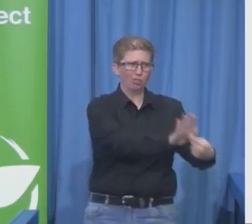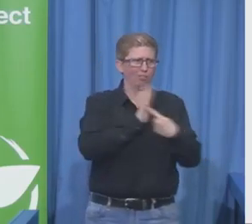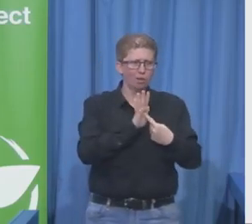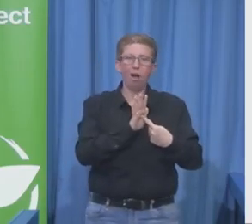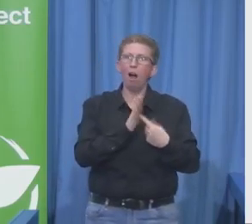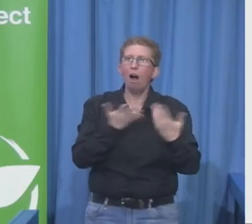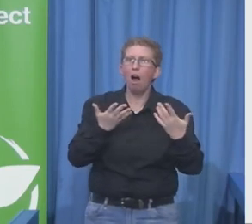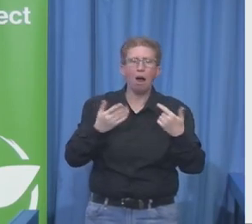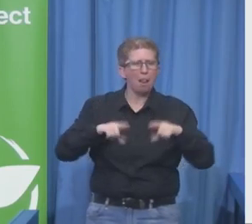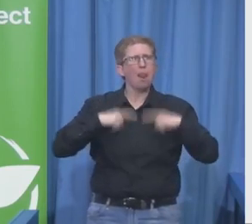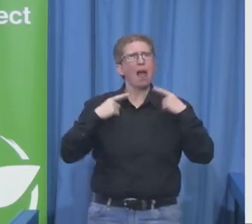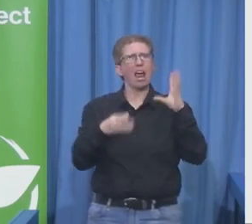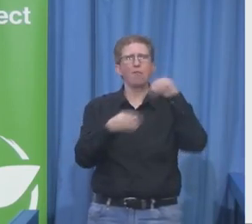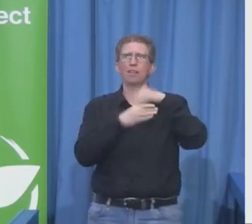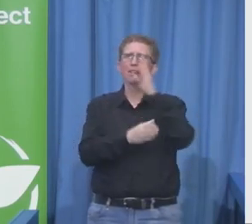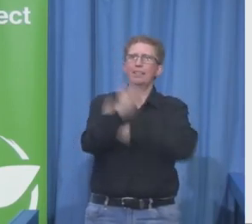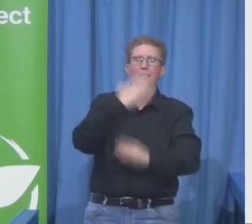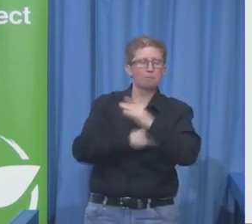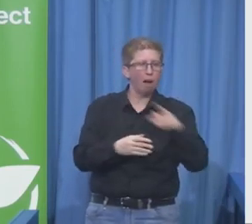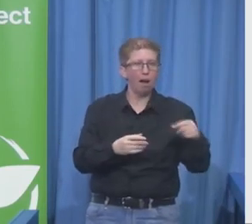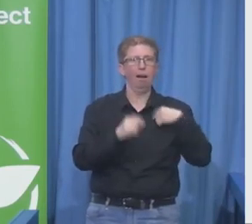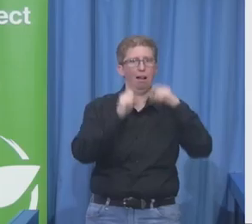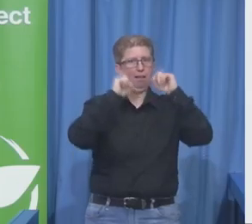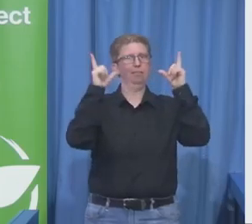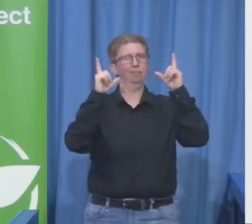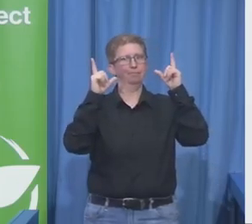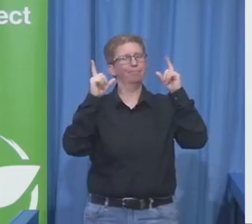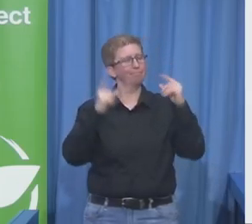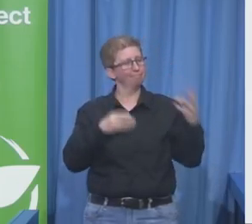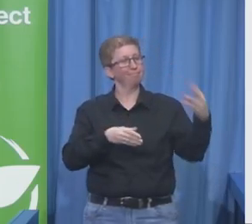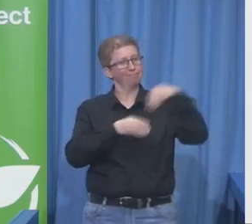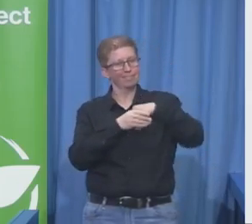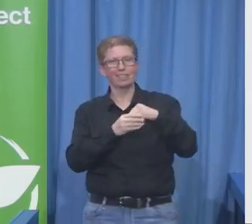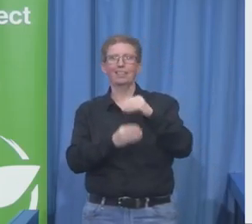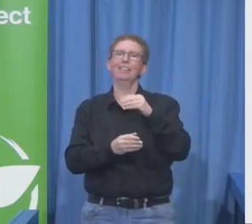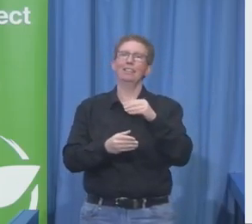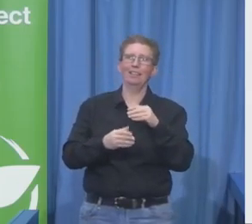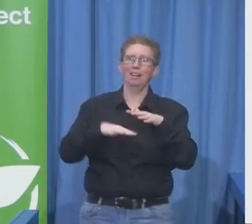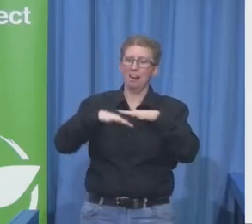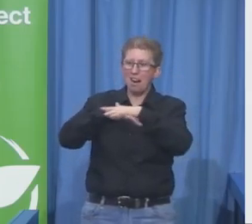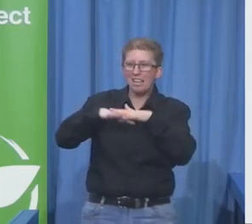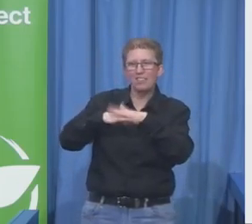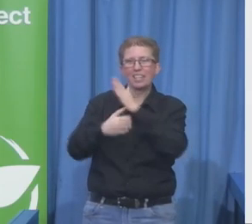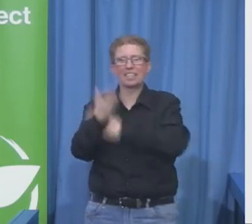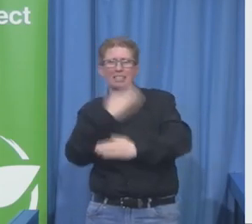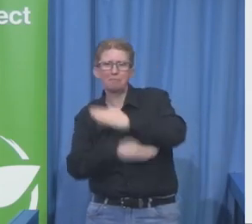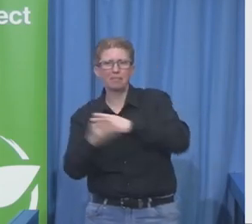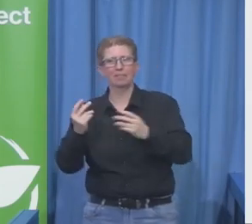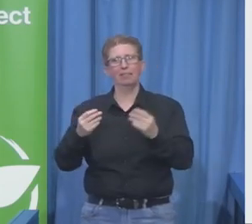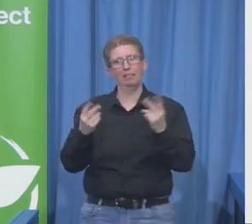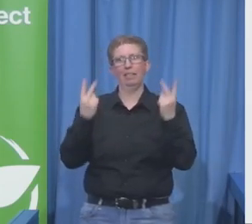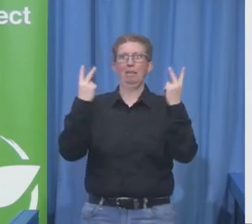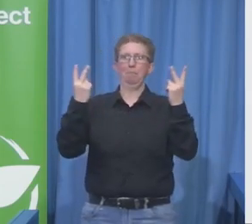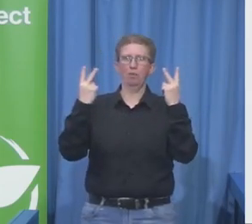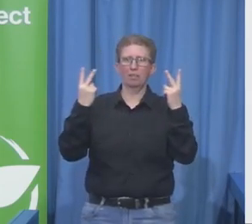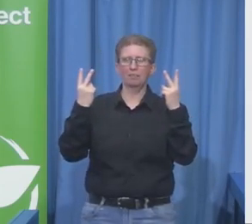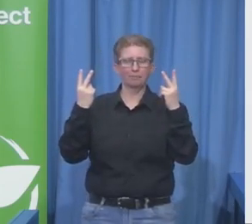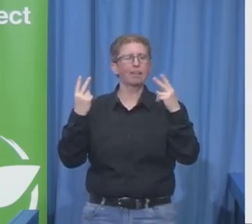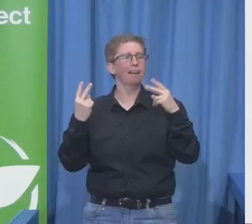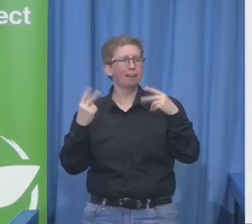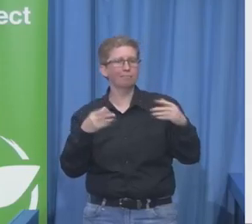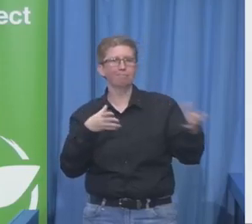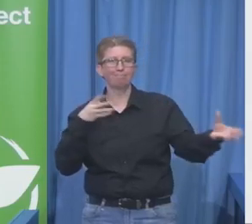work, people have become much more confident to talk about their disability, to raise problems and feel confident to raise problems about the things